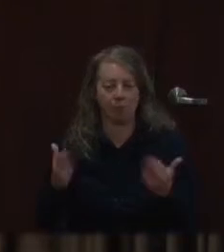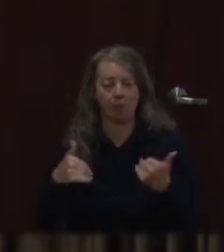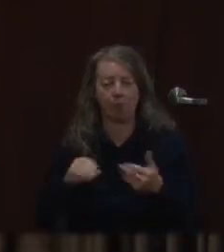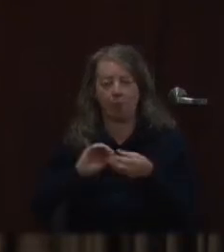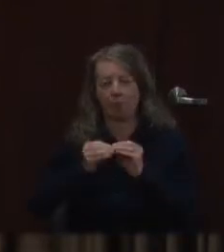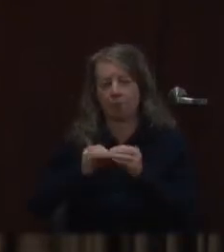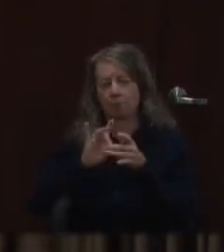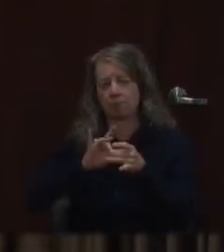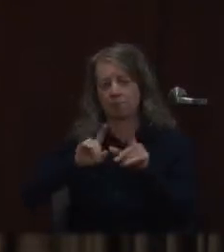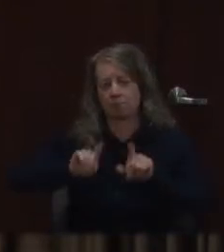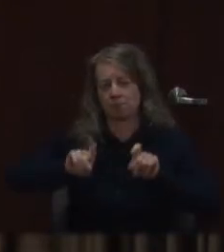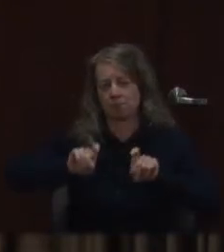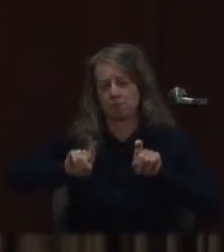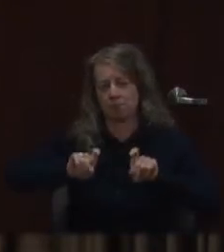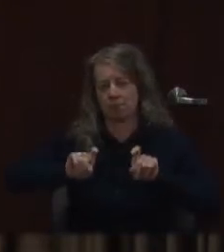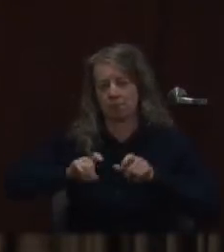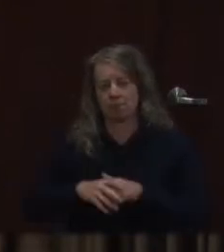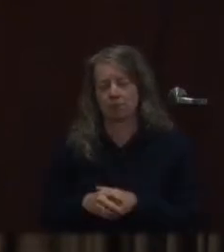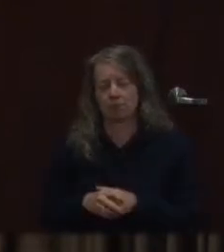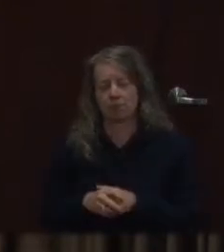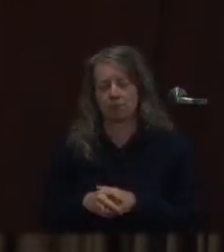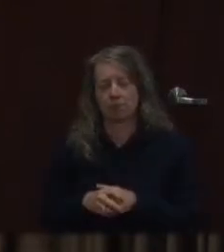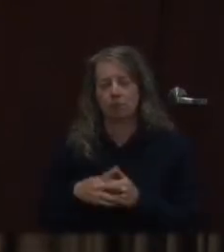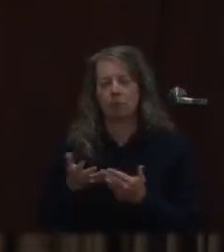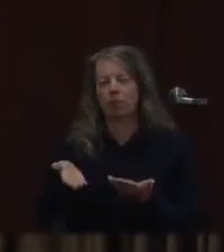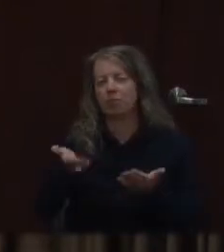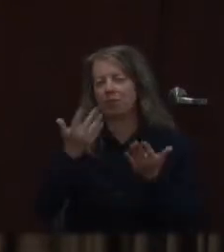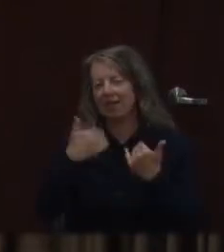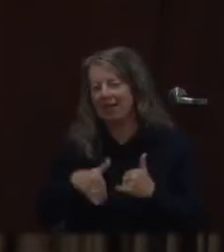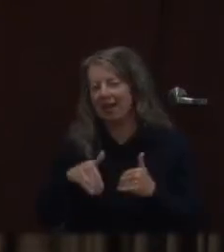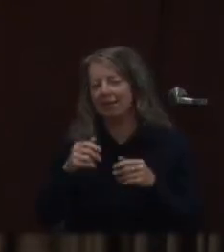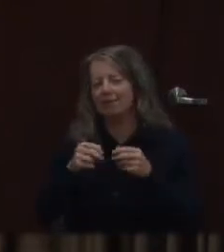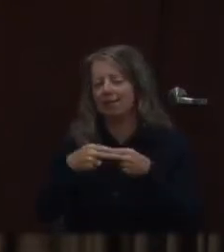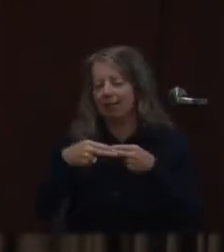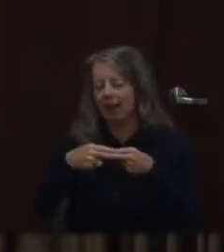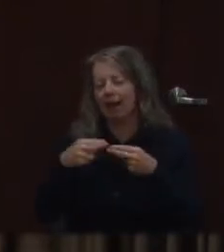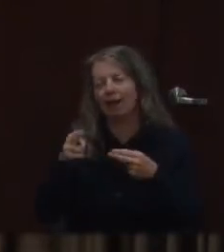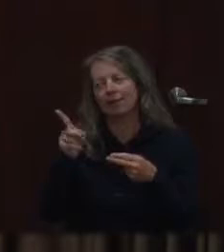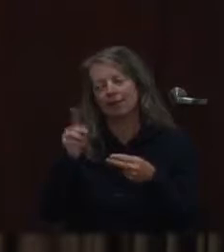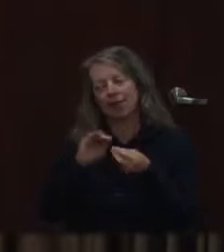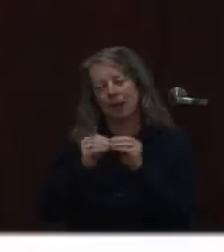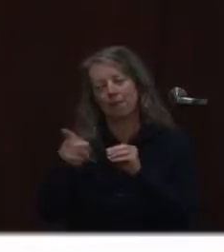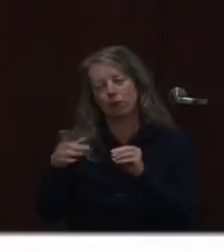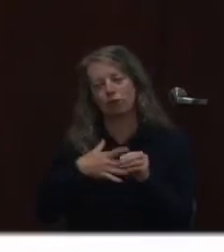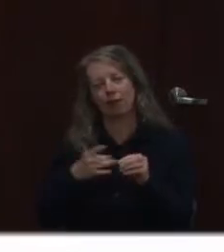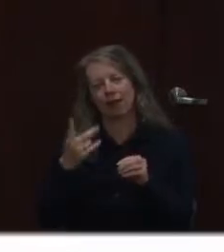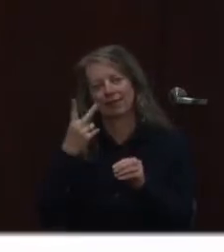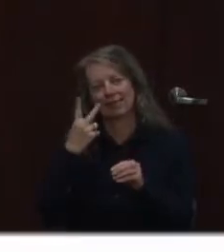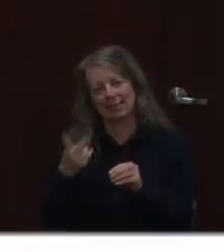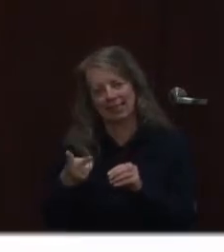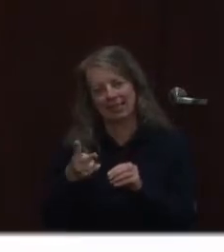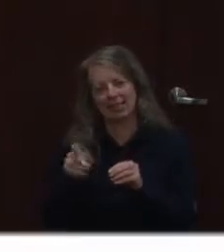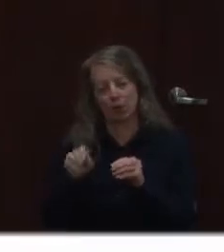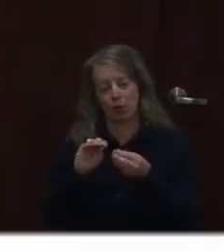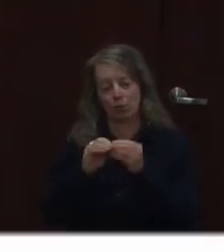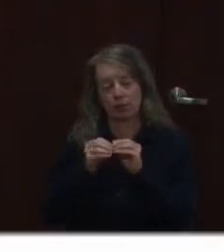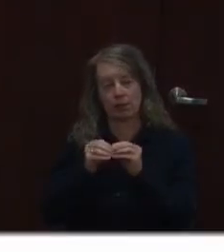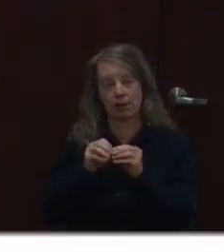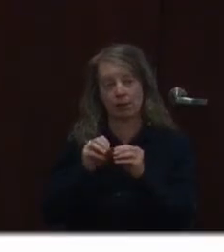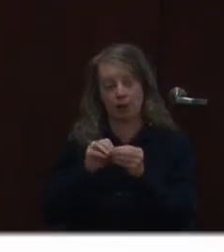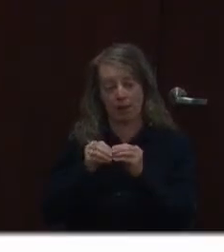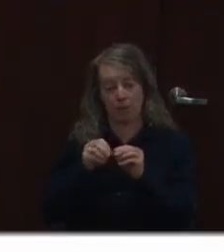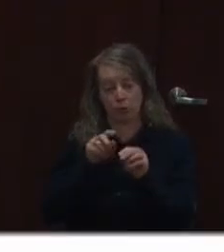make sure, because the next one is the metrics that you all like to see, and the metrics monitored weekly continue to,